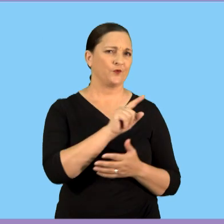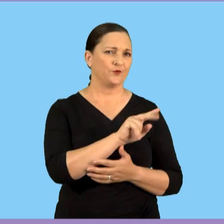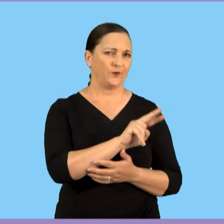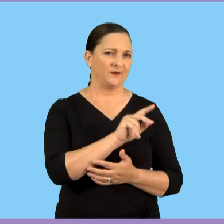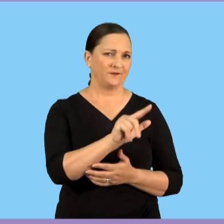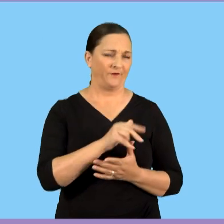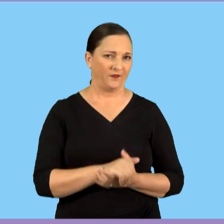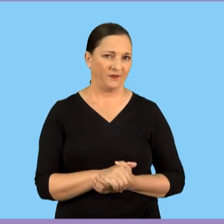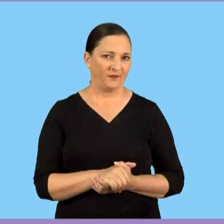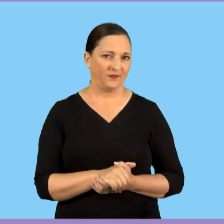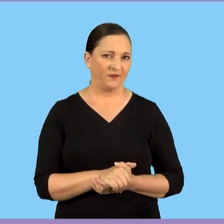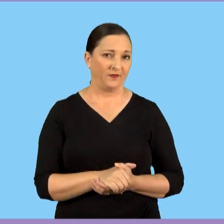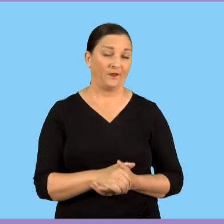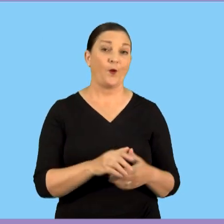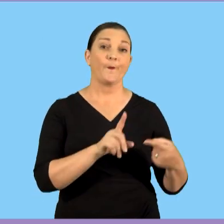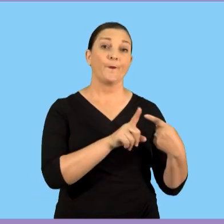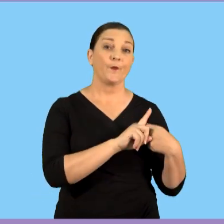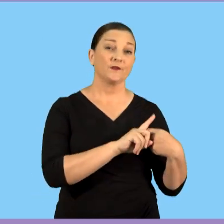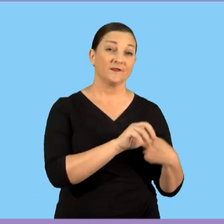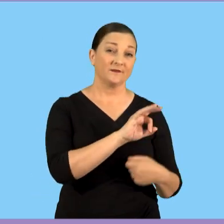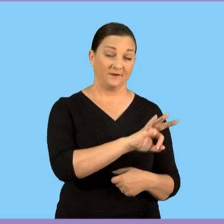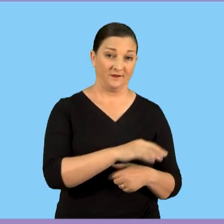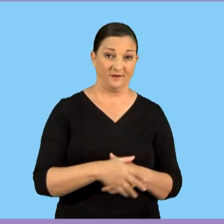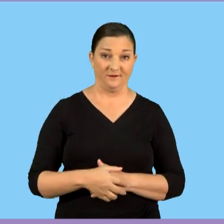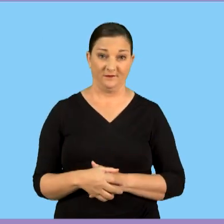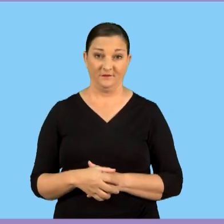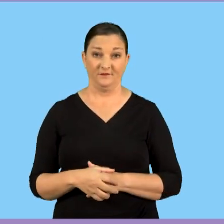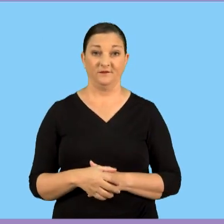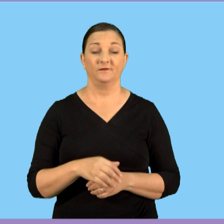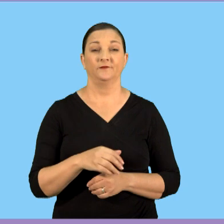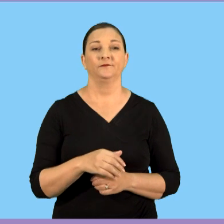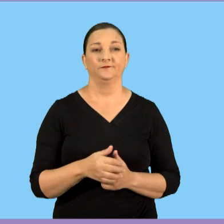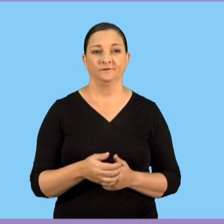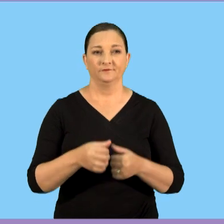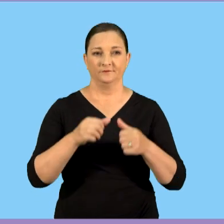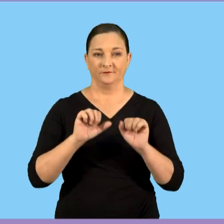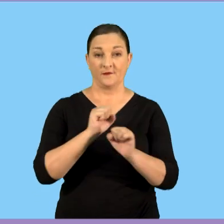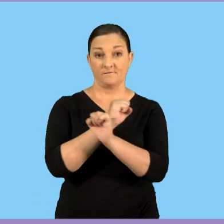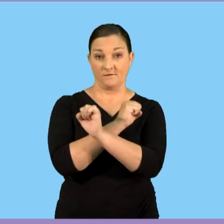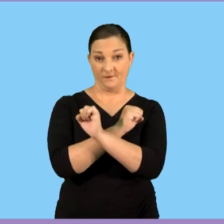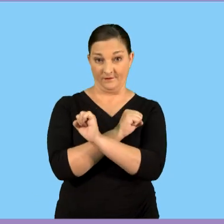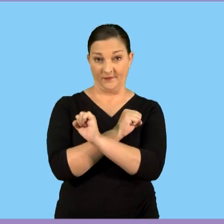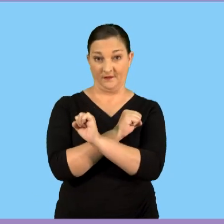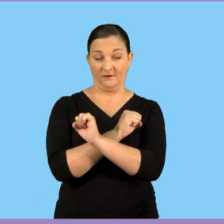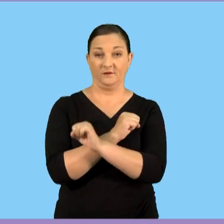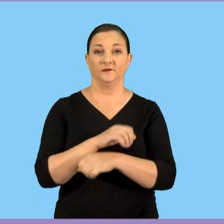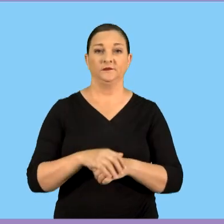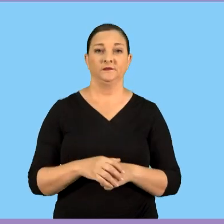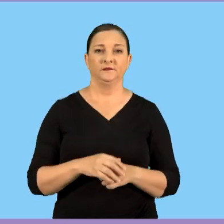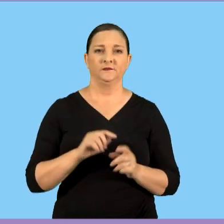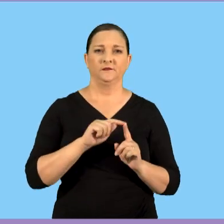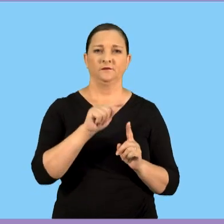27? That is a positive 3 because we are working with a positive 27. We are going to multiply